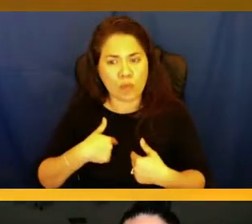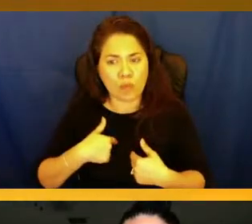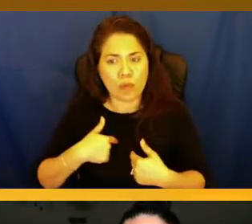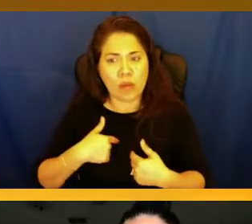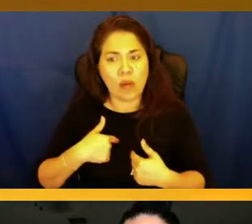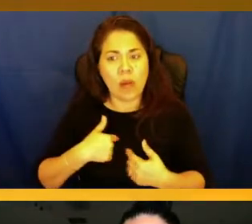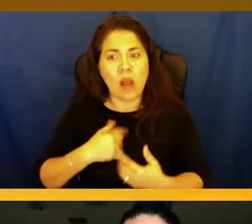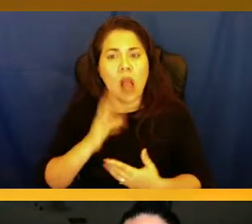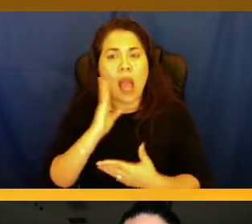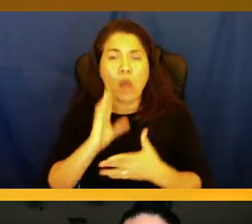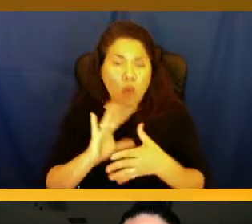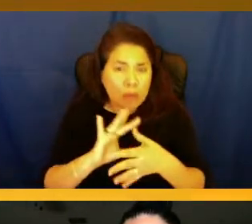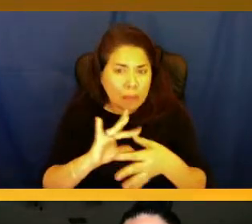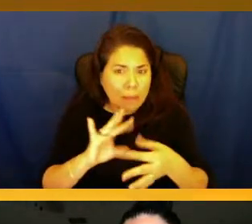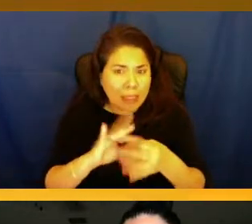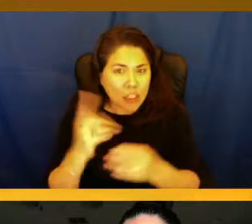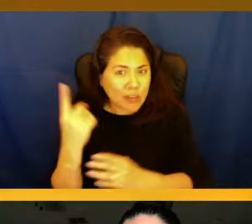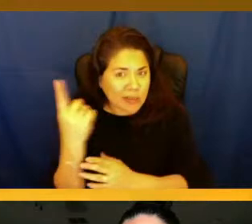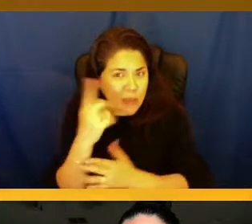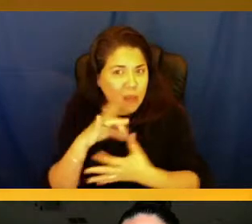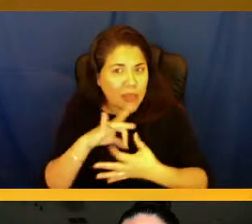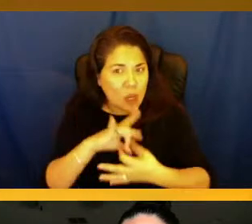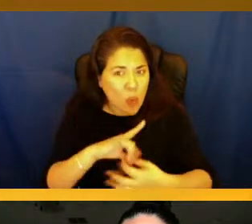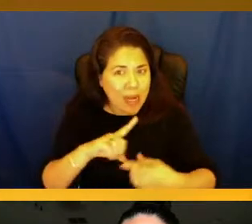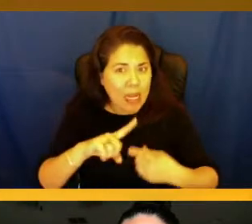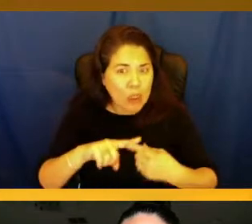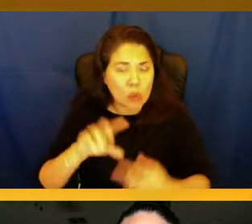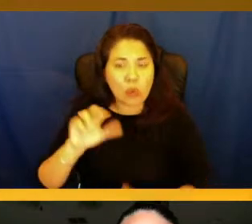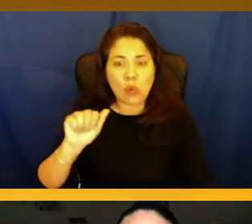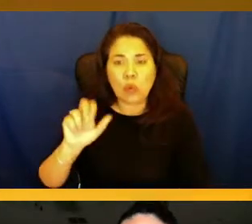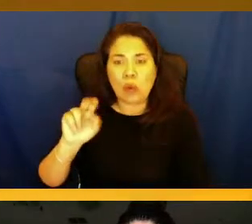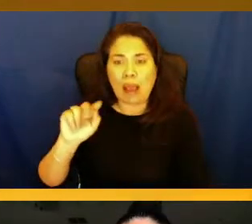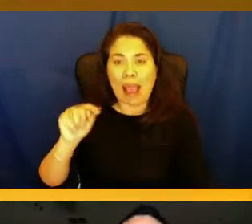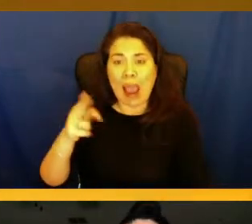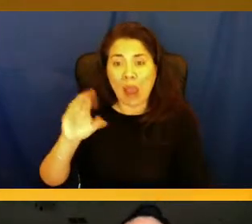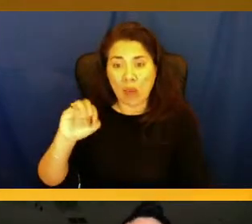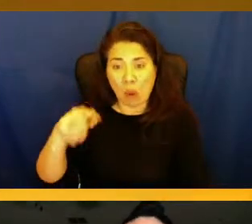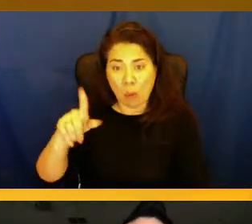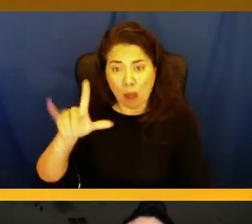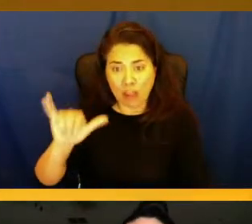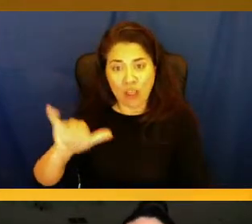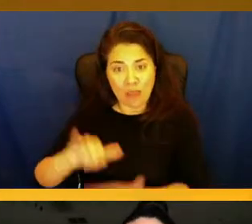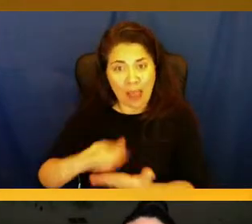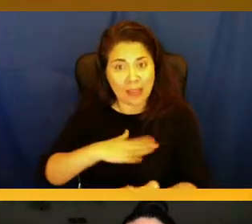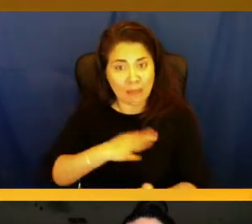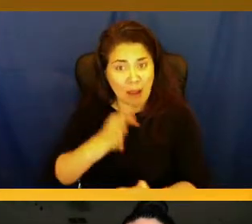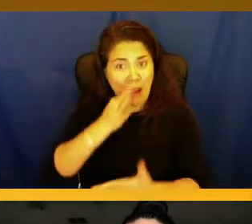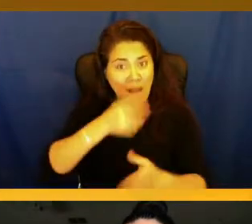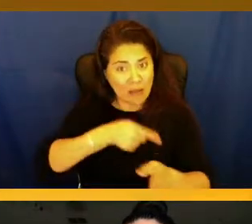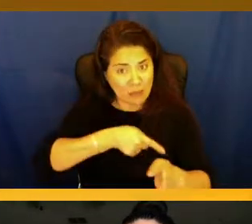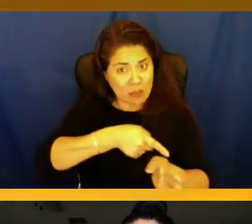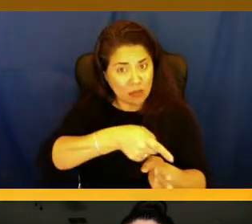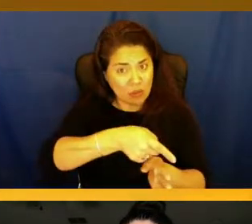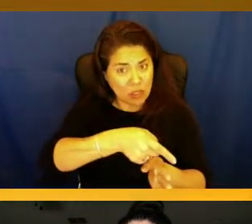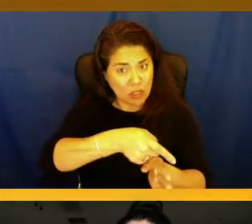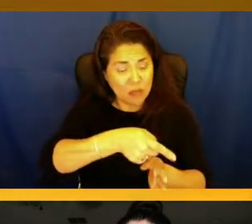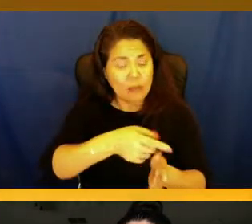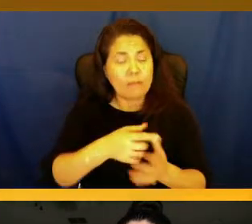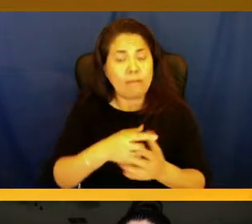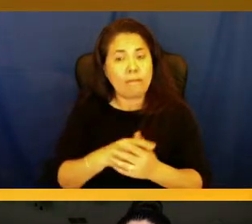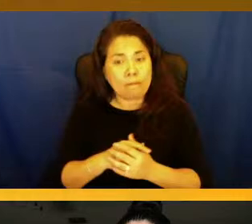I'm gonna mention something regarding the field of anthropology, which is my specialty. And well,